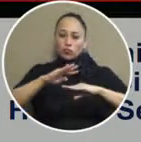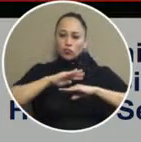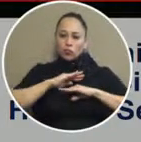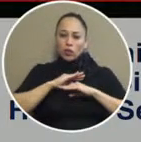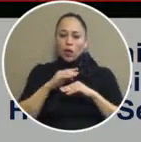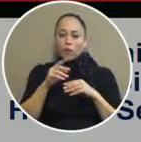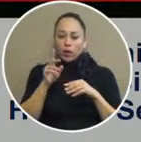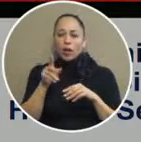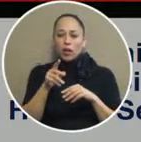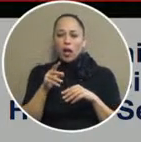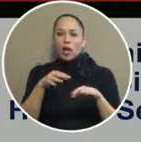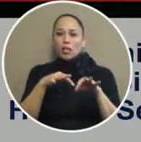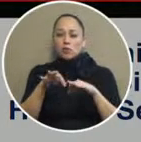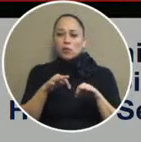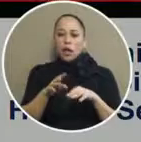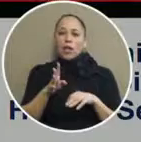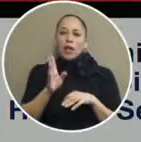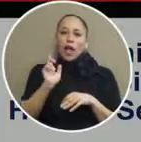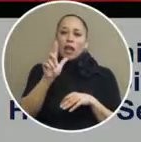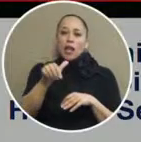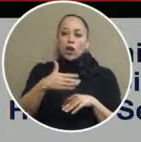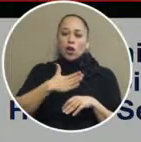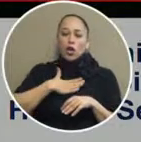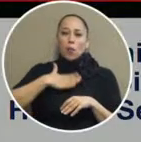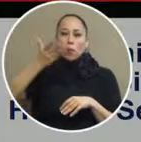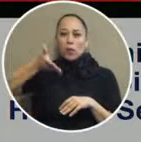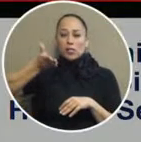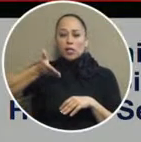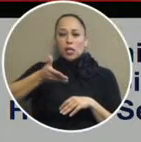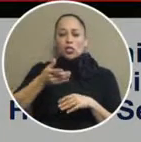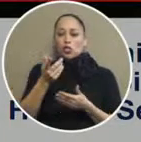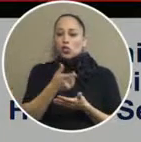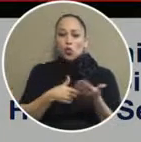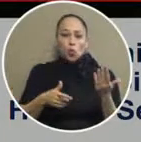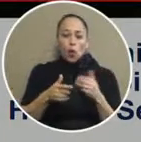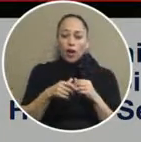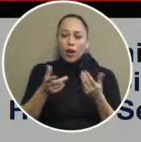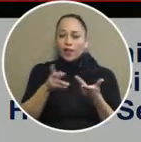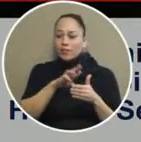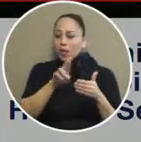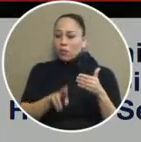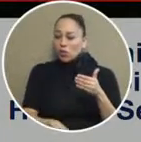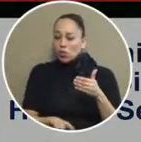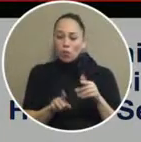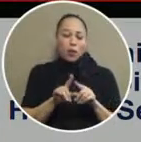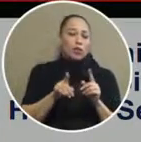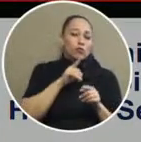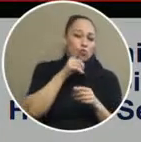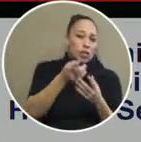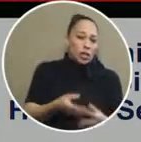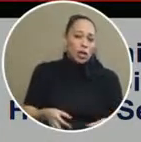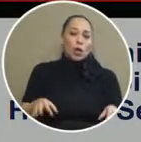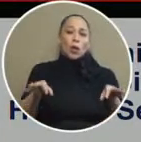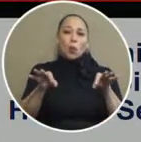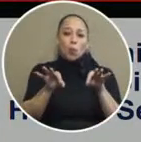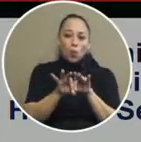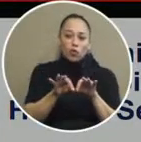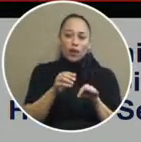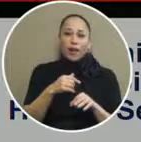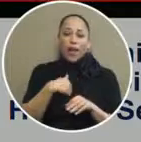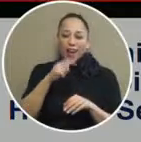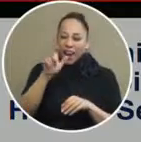later in my presentation as to what the output of that was. But it was very important, and I have